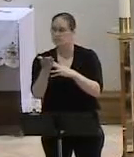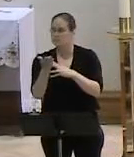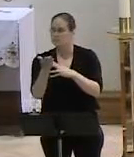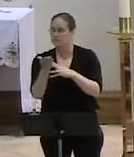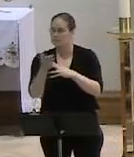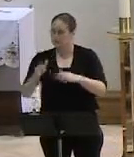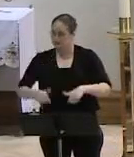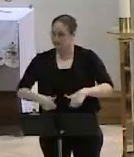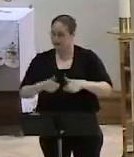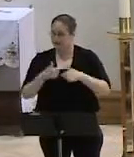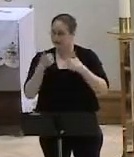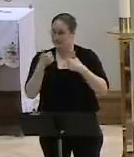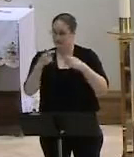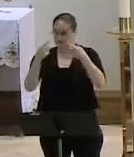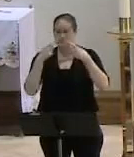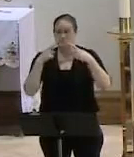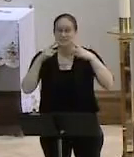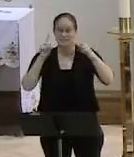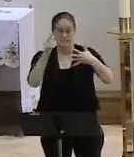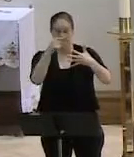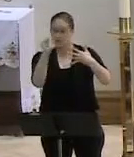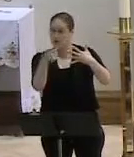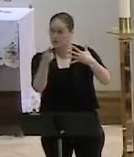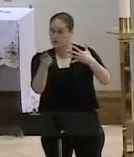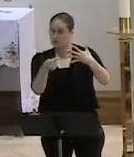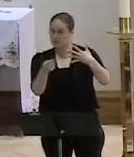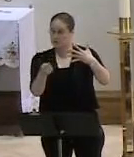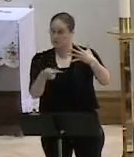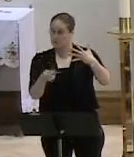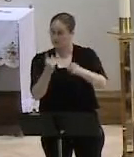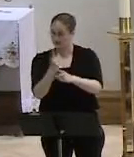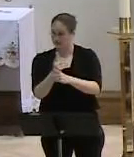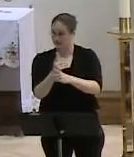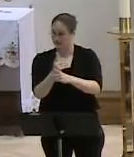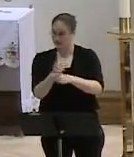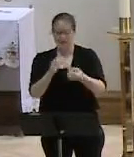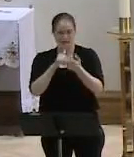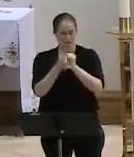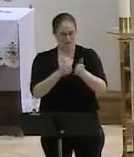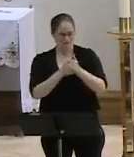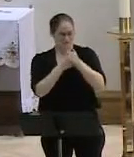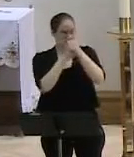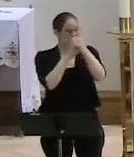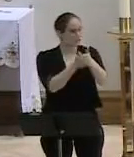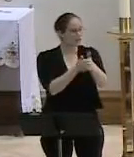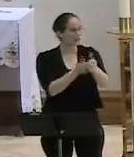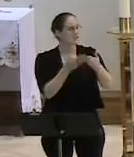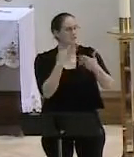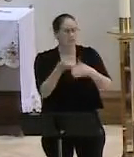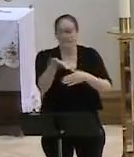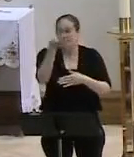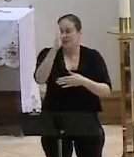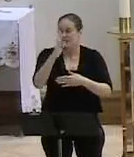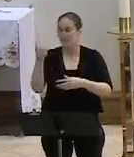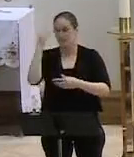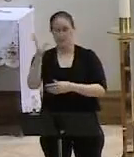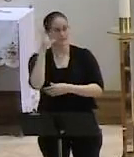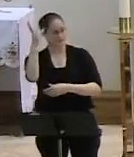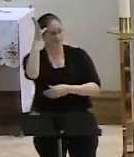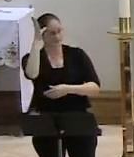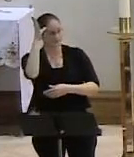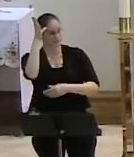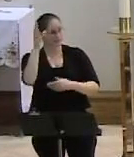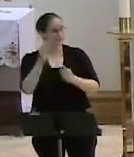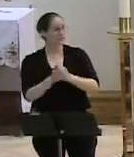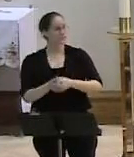made beautiful accomplishments. I mean, the way that I can keep track with all of you, thank God for your parents as